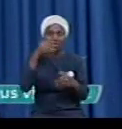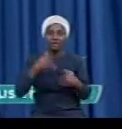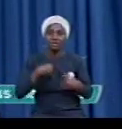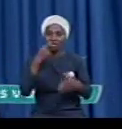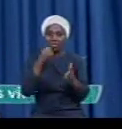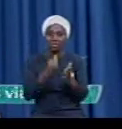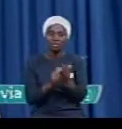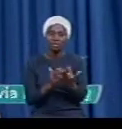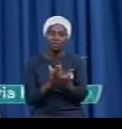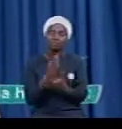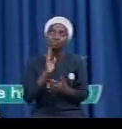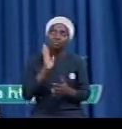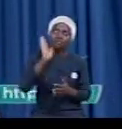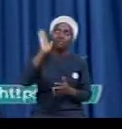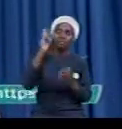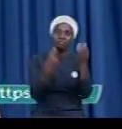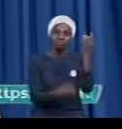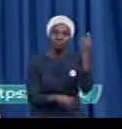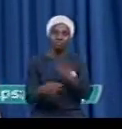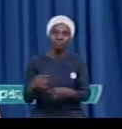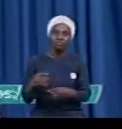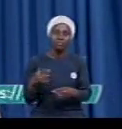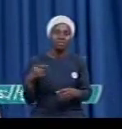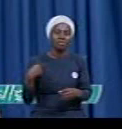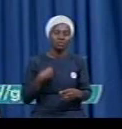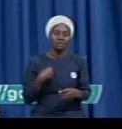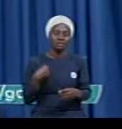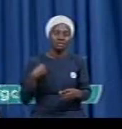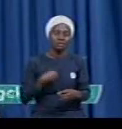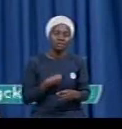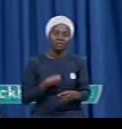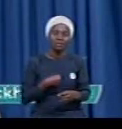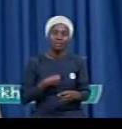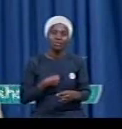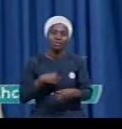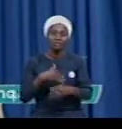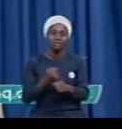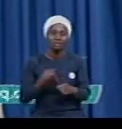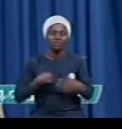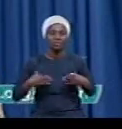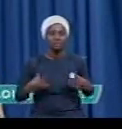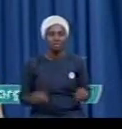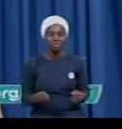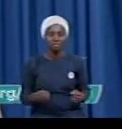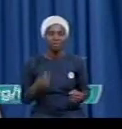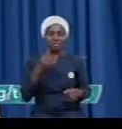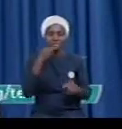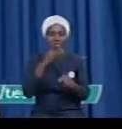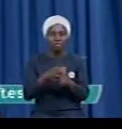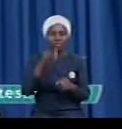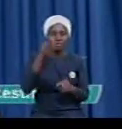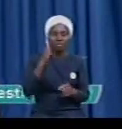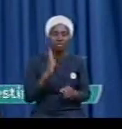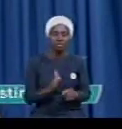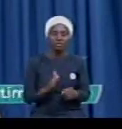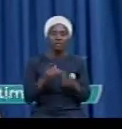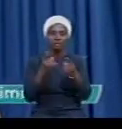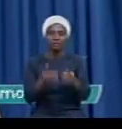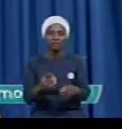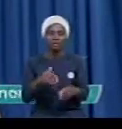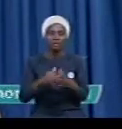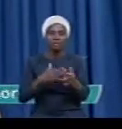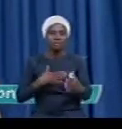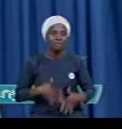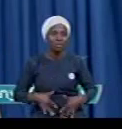larada ileri olorun se laye mi ni aliana nipa adura baba wa ninu oluwa